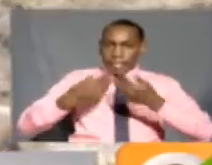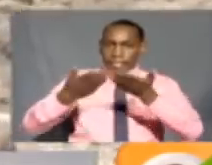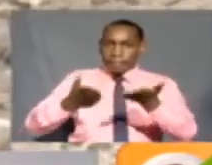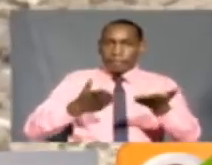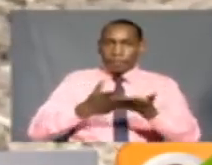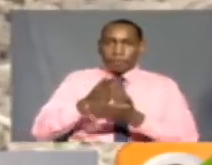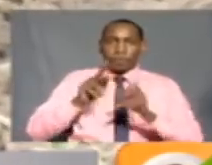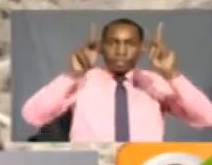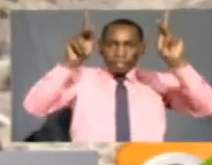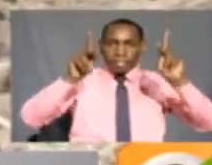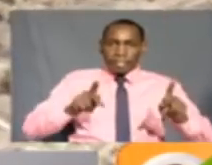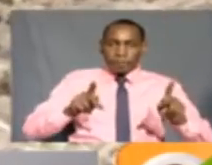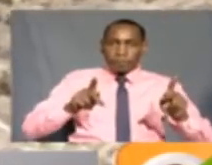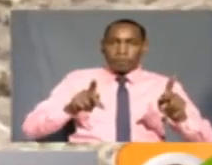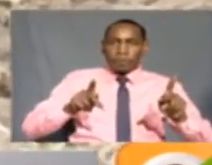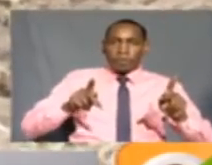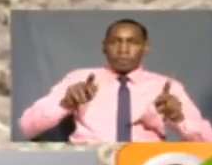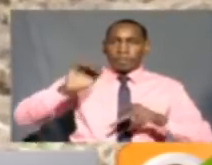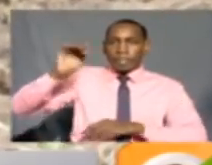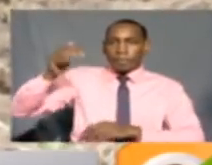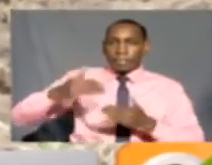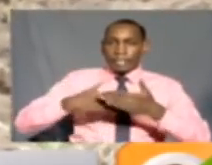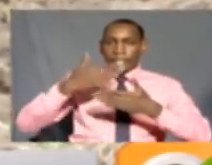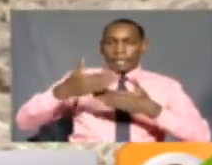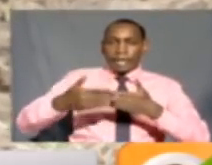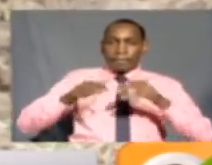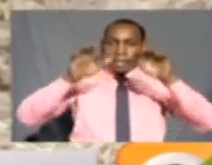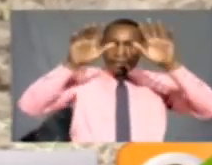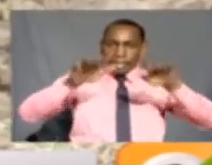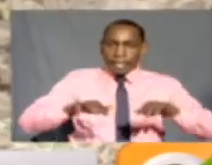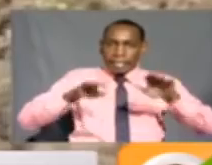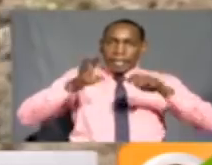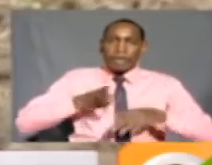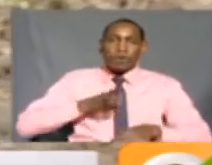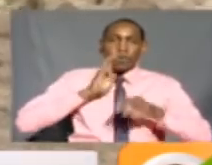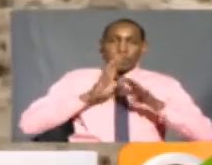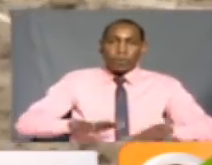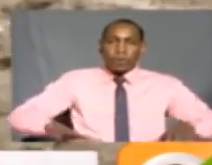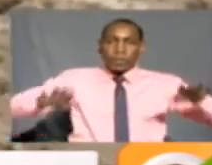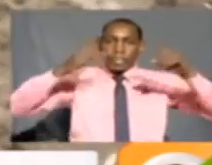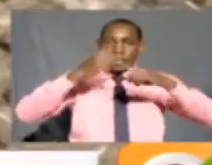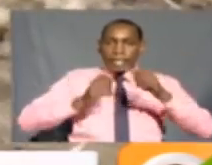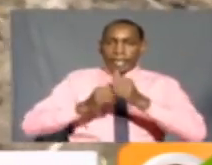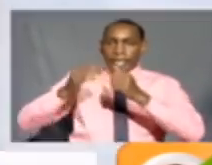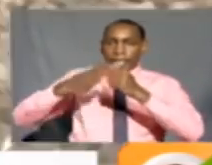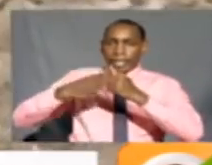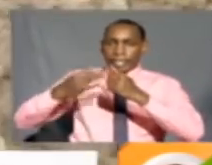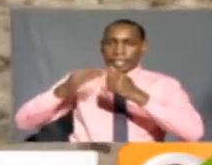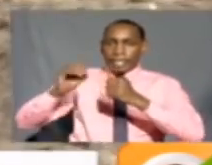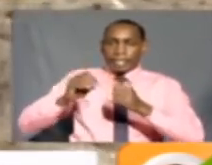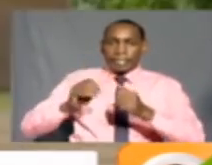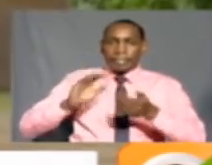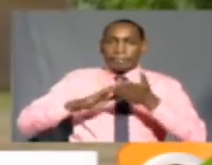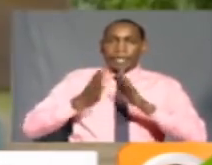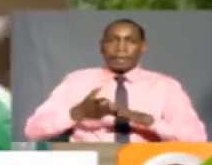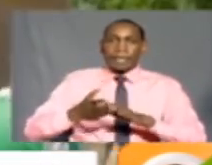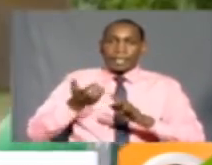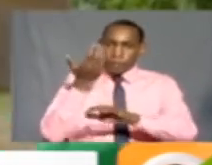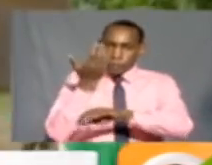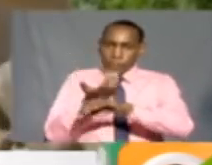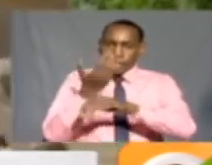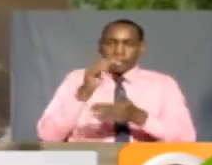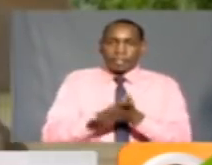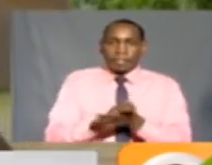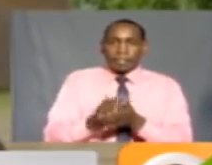to the then Kisumu Municipal Council after torrential rains flooded the area in the late 80s, turning it into a periodic swamp. The